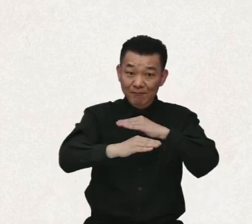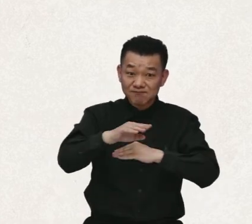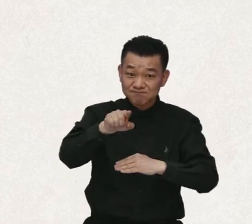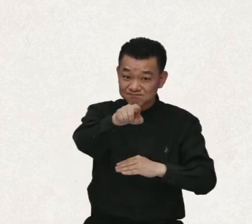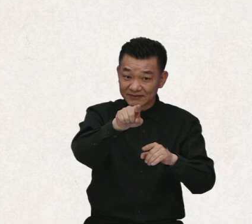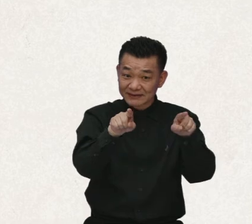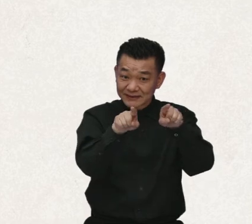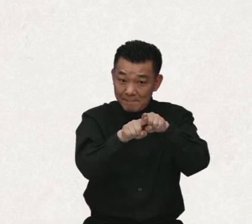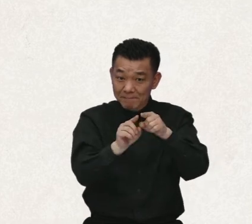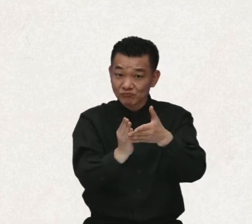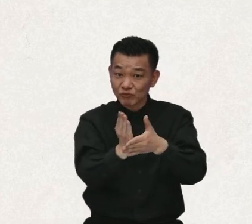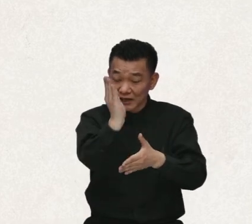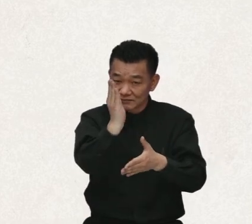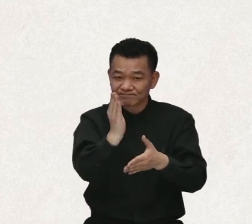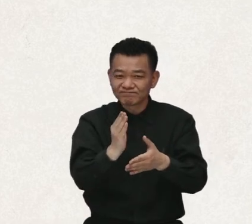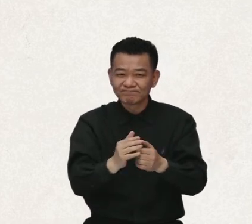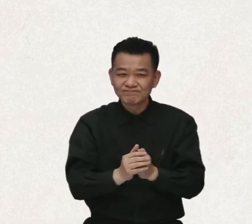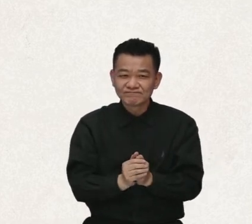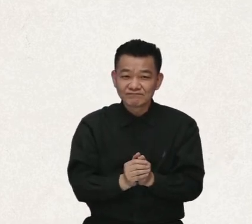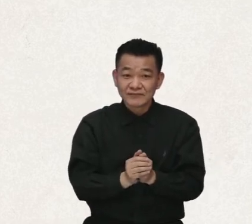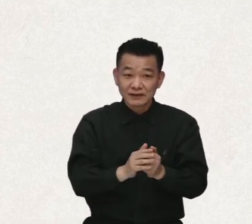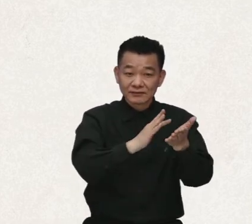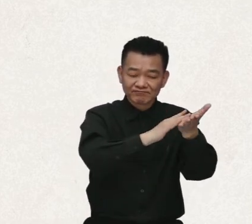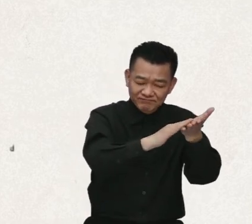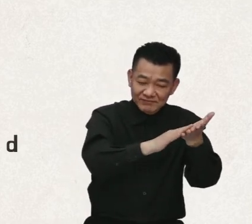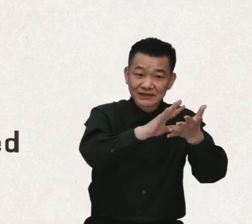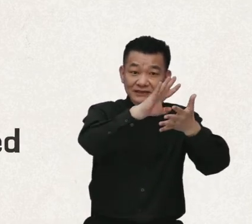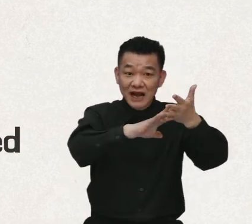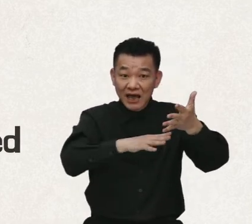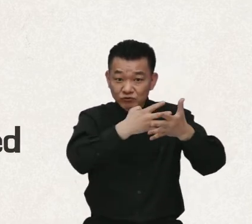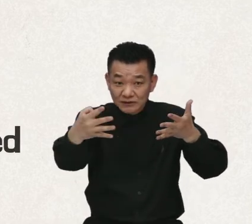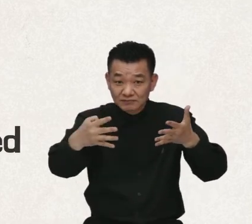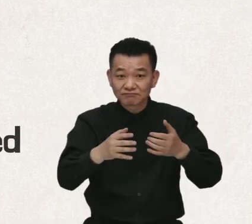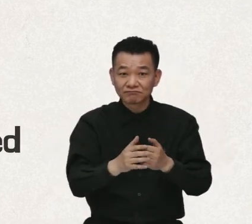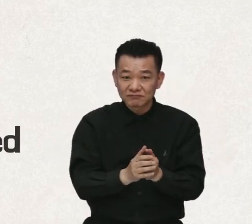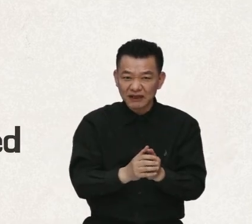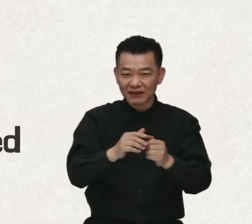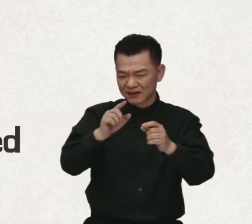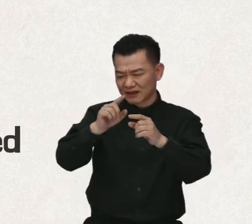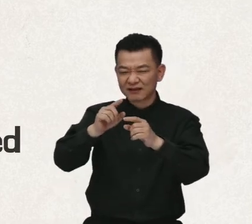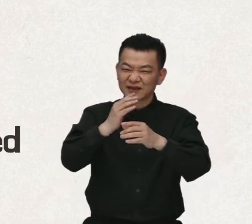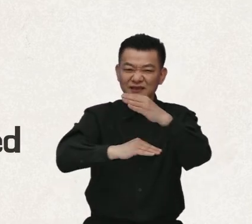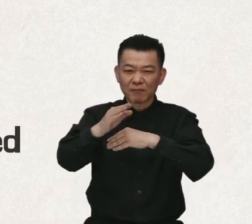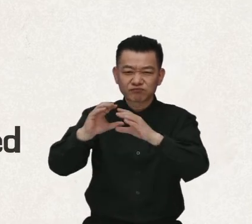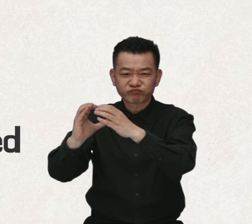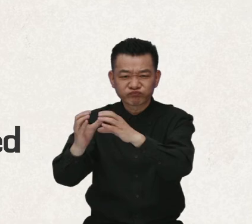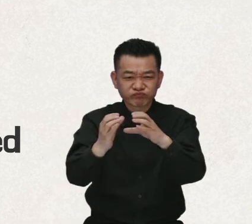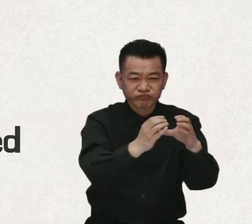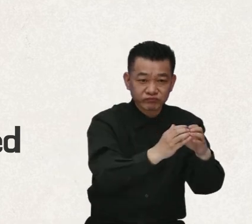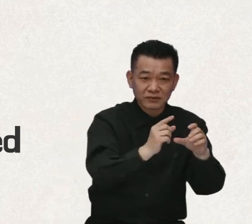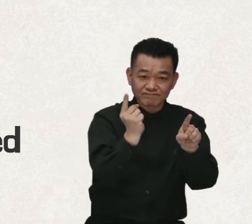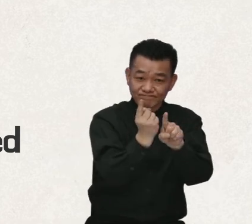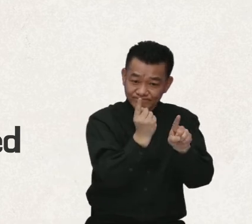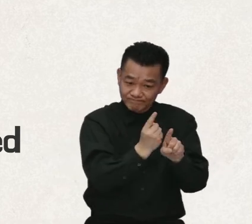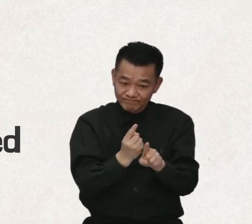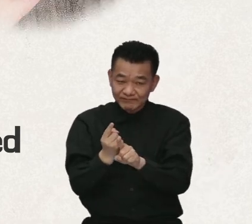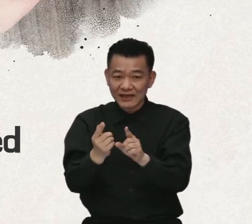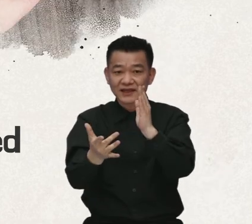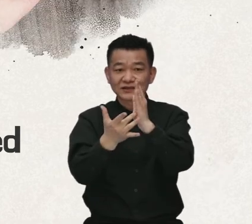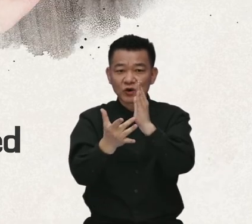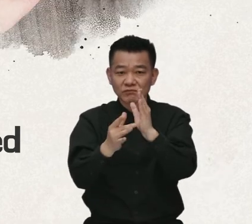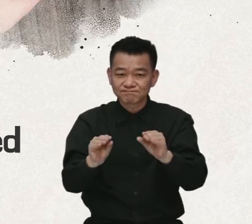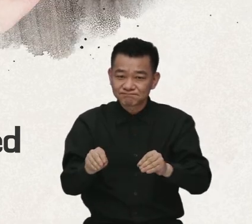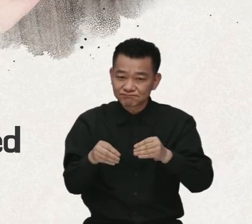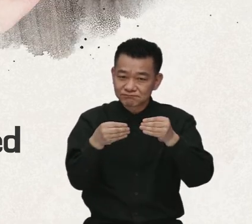ensure these rights of persons with disabilities, providing appropriate technology and services for the type of disability, such as